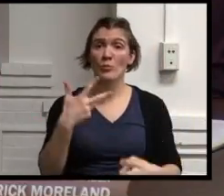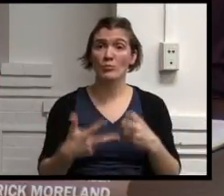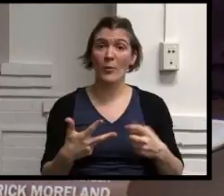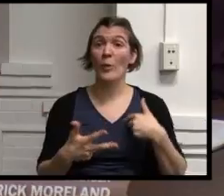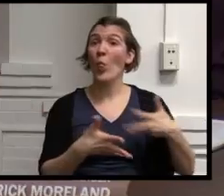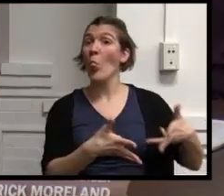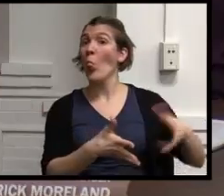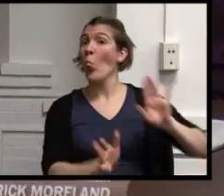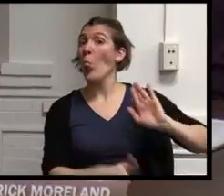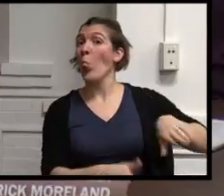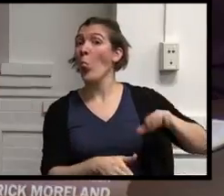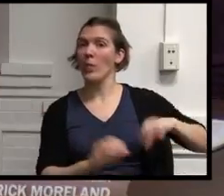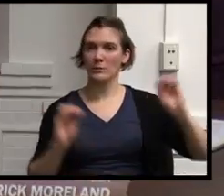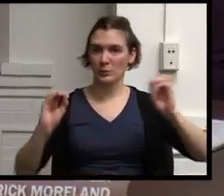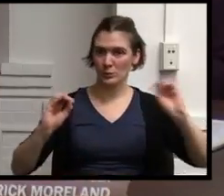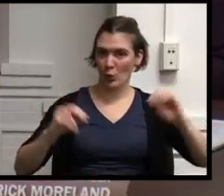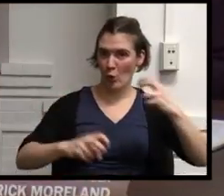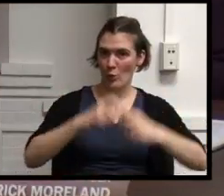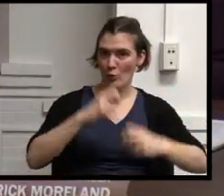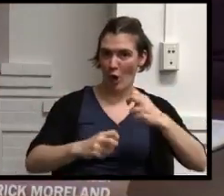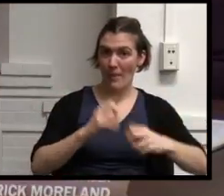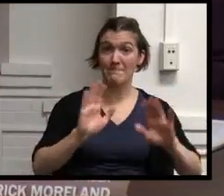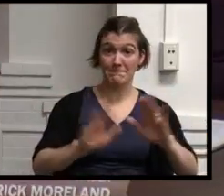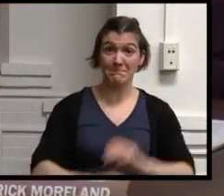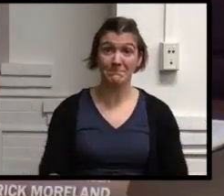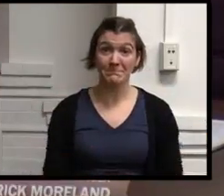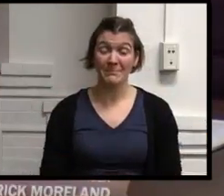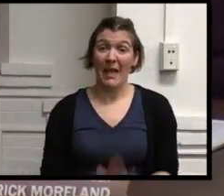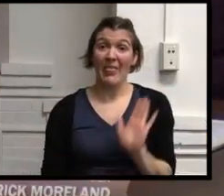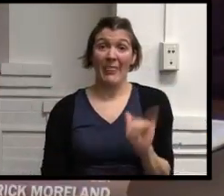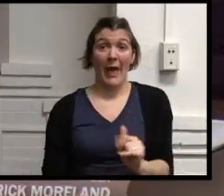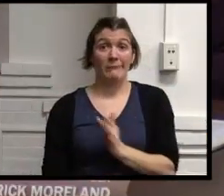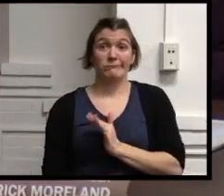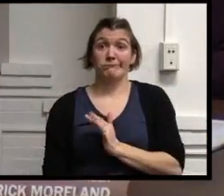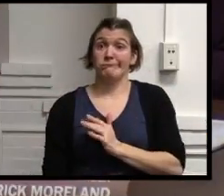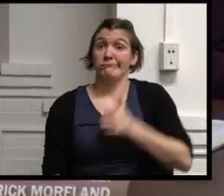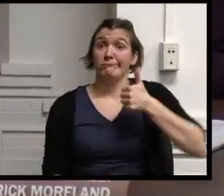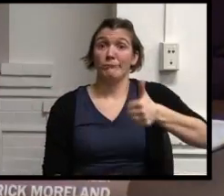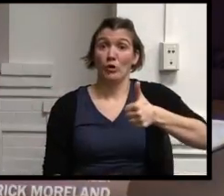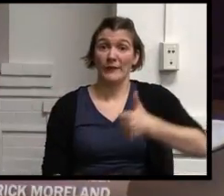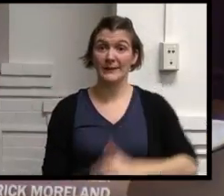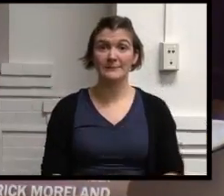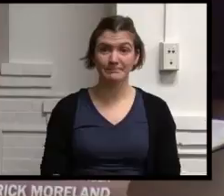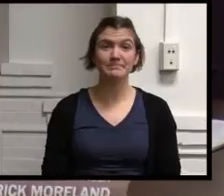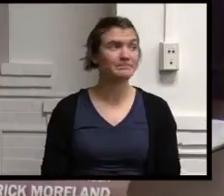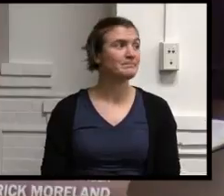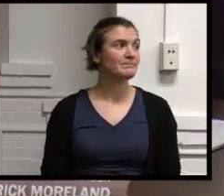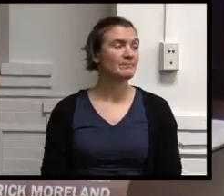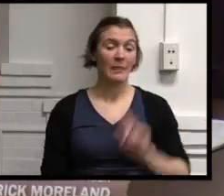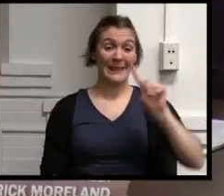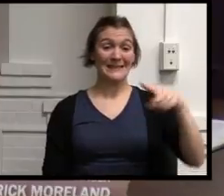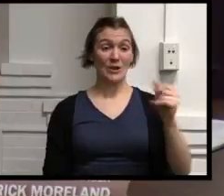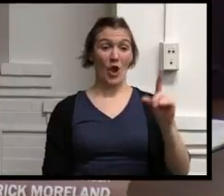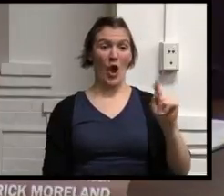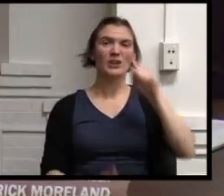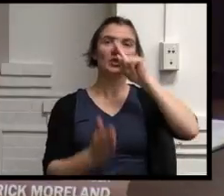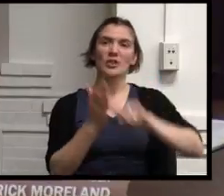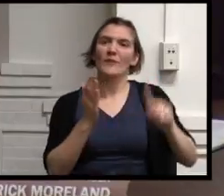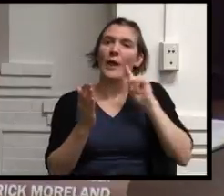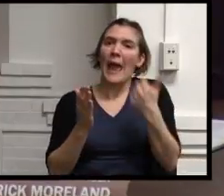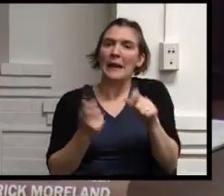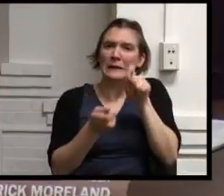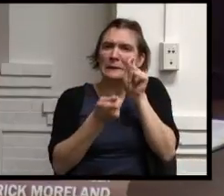unresolved prior audit findings either. So that really is the crux of this single audit.